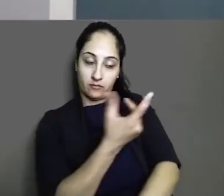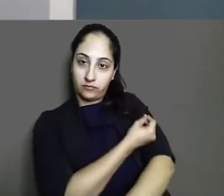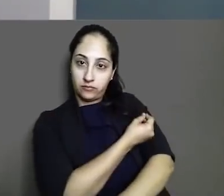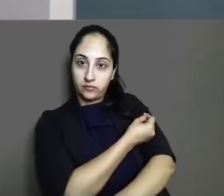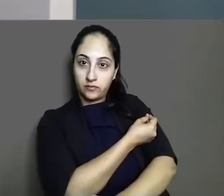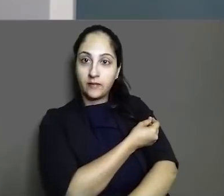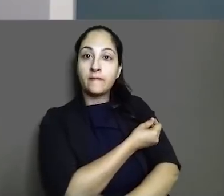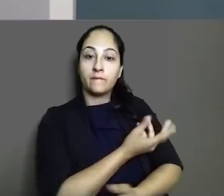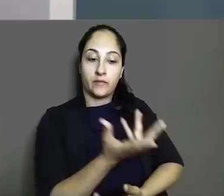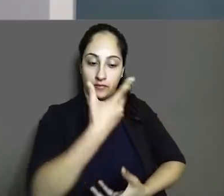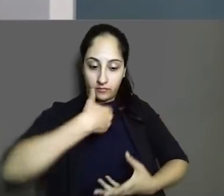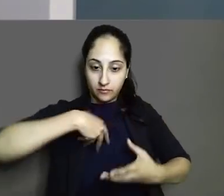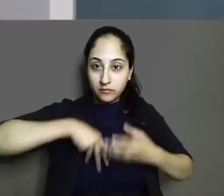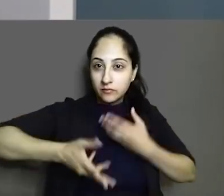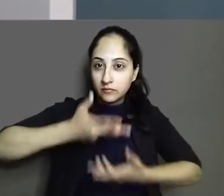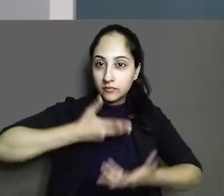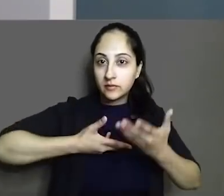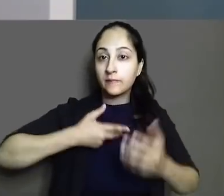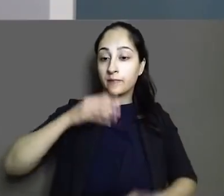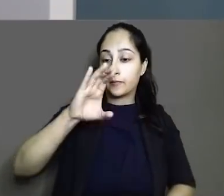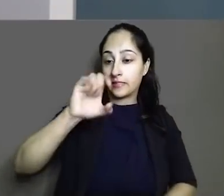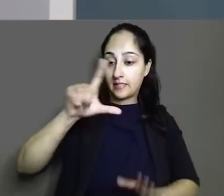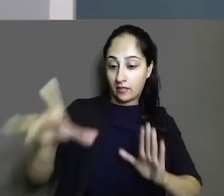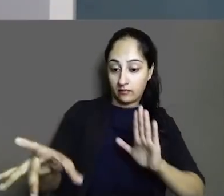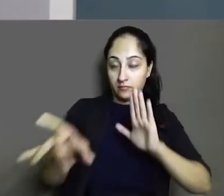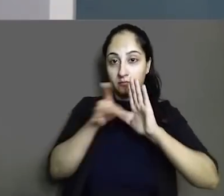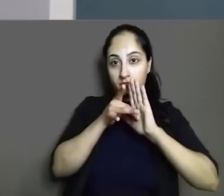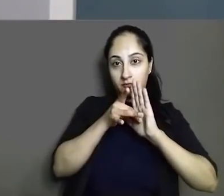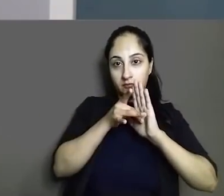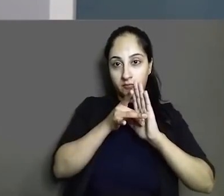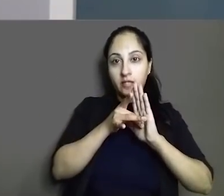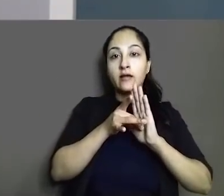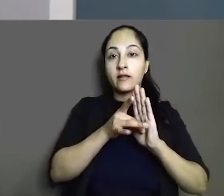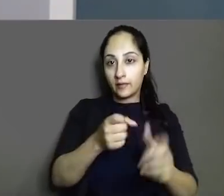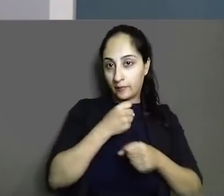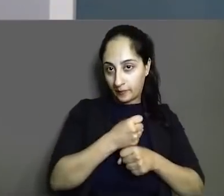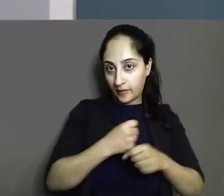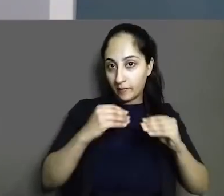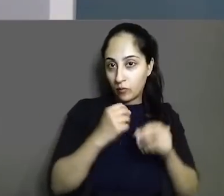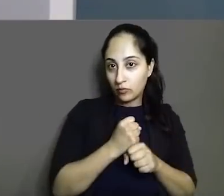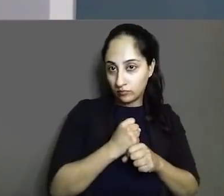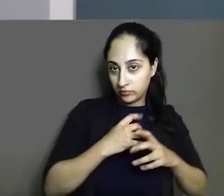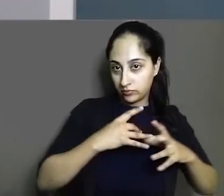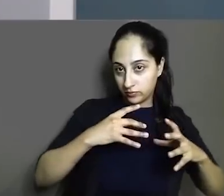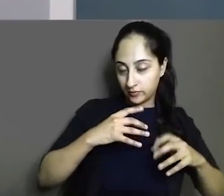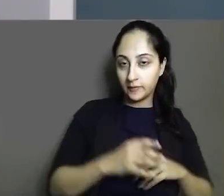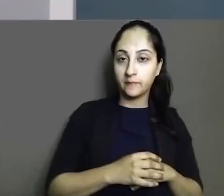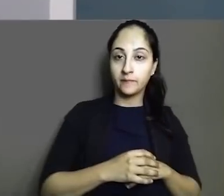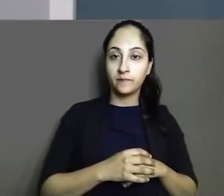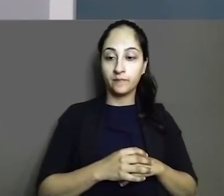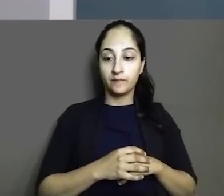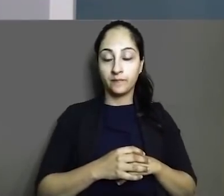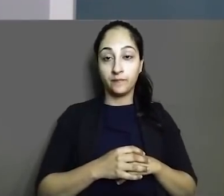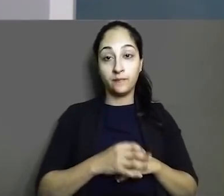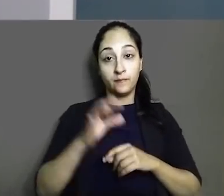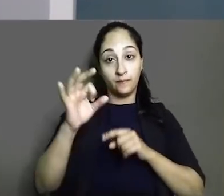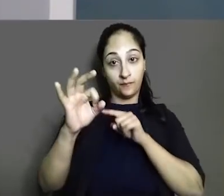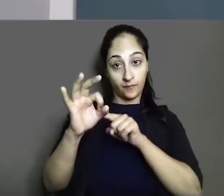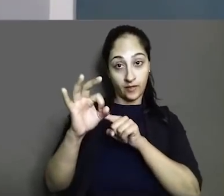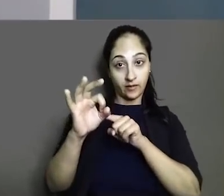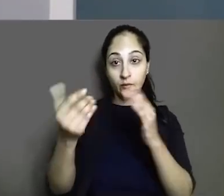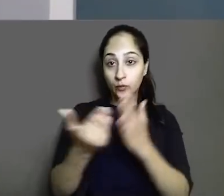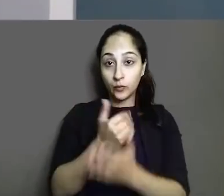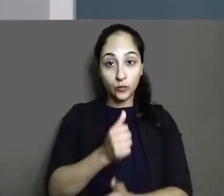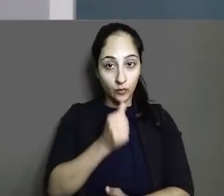mRNA vaccines. But the main disadvantage is that the AstraZeneca vaccine has a lower efficacy of around